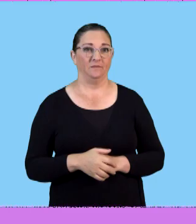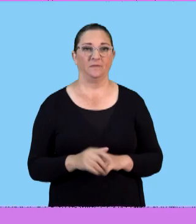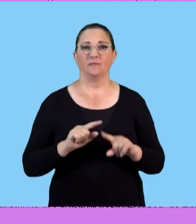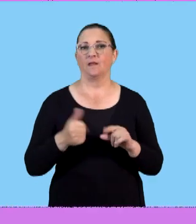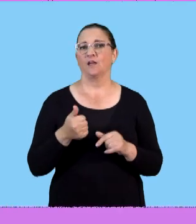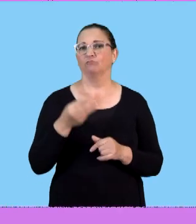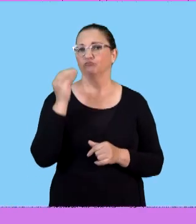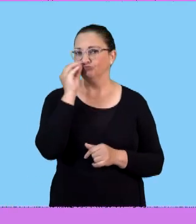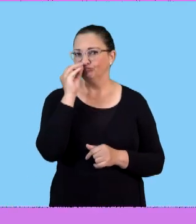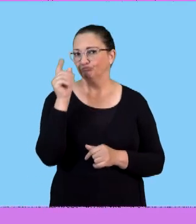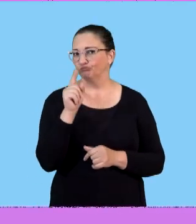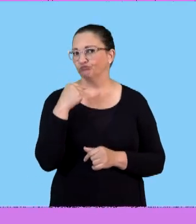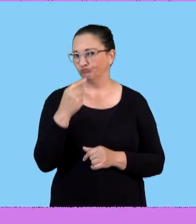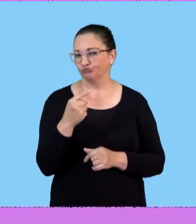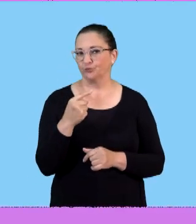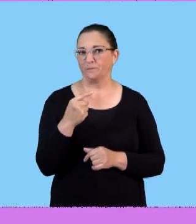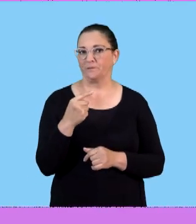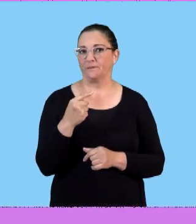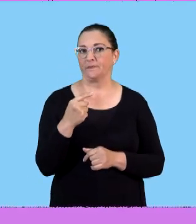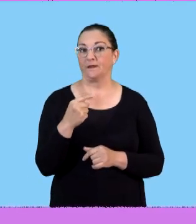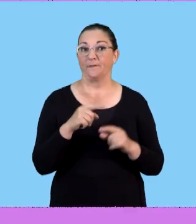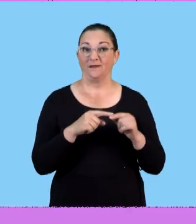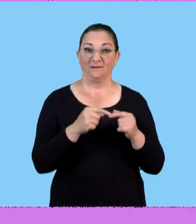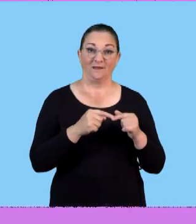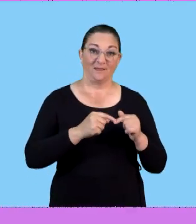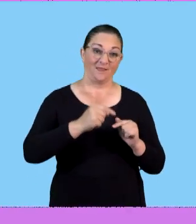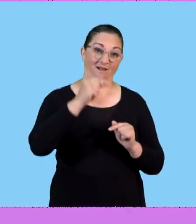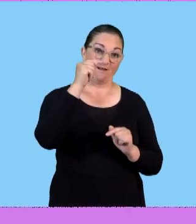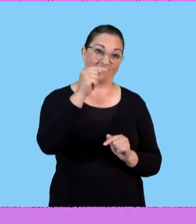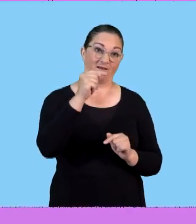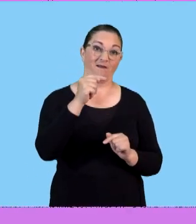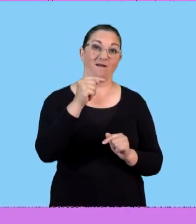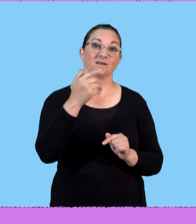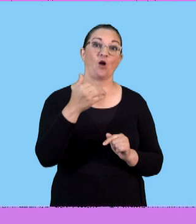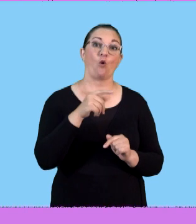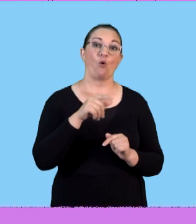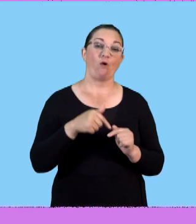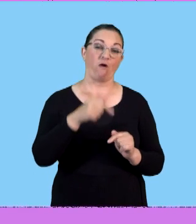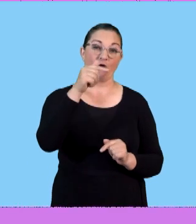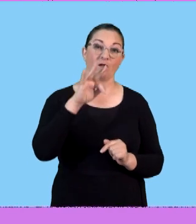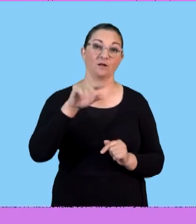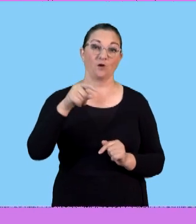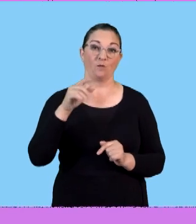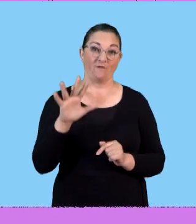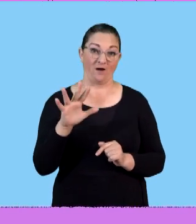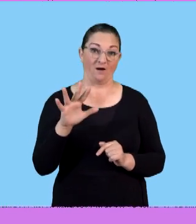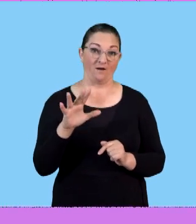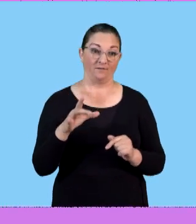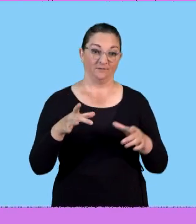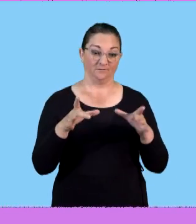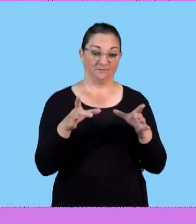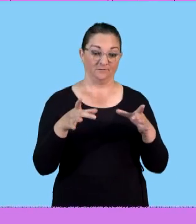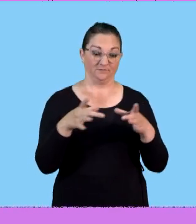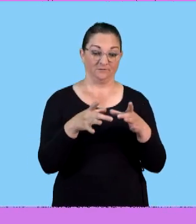then a note is given to us here. It says the tank is 3.5 meters long, right, and has a diameter of